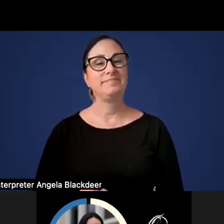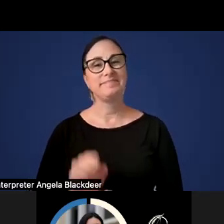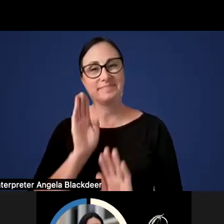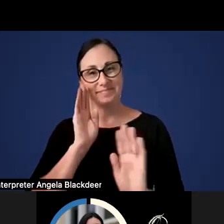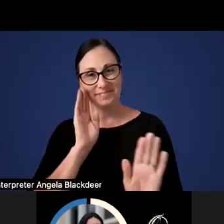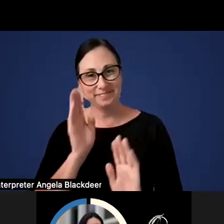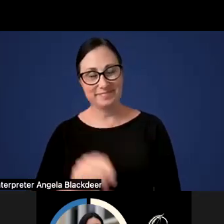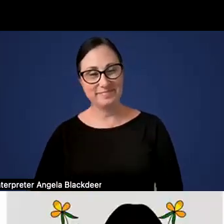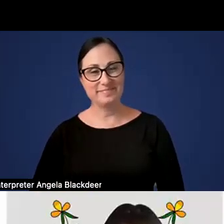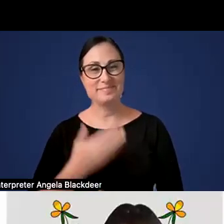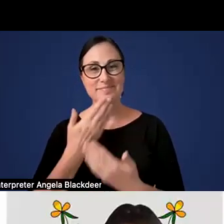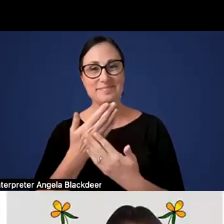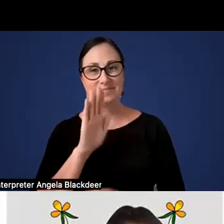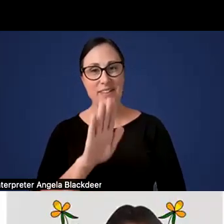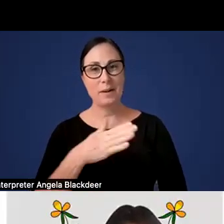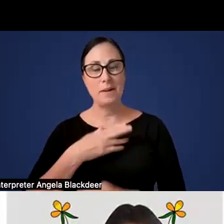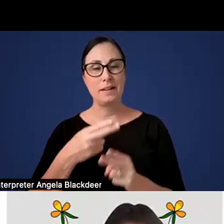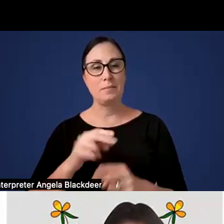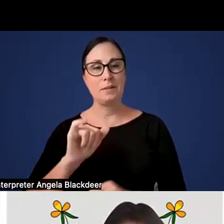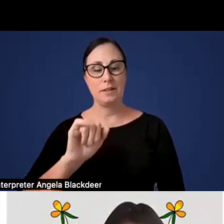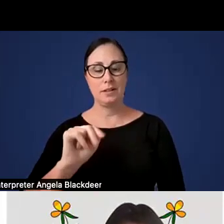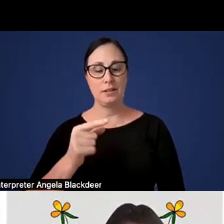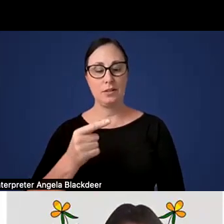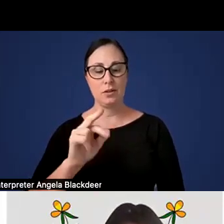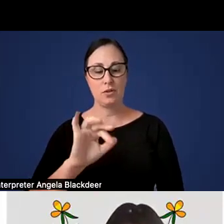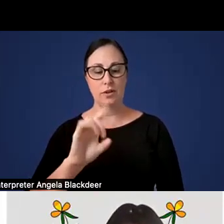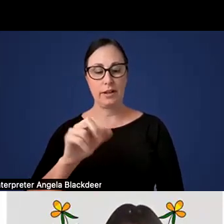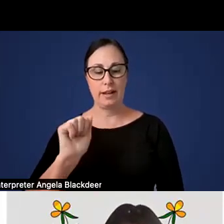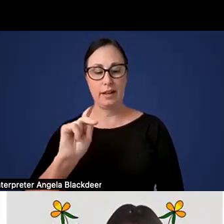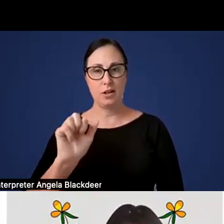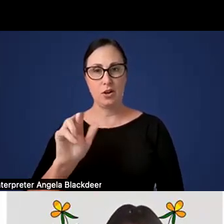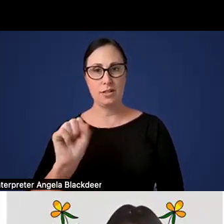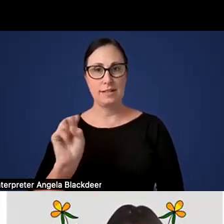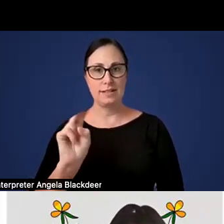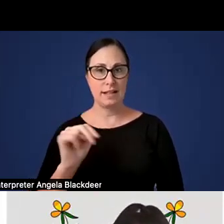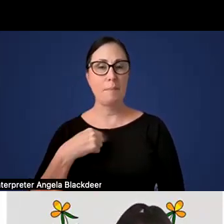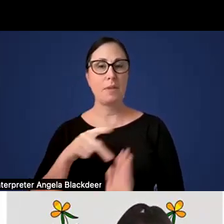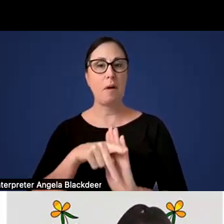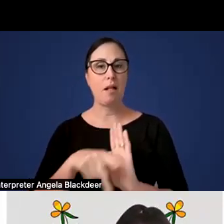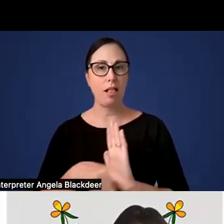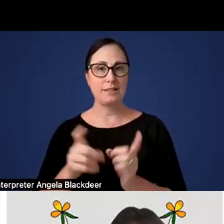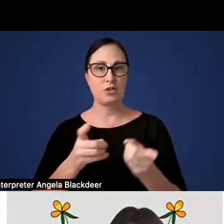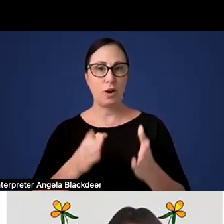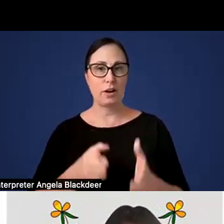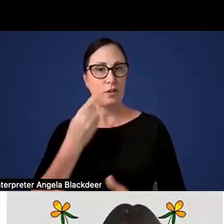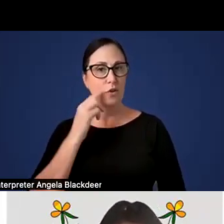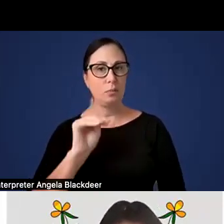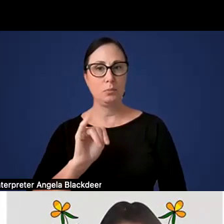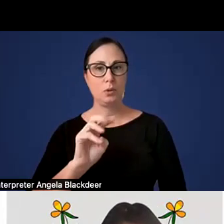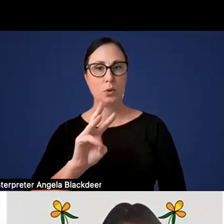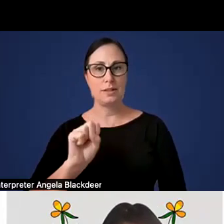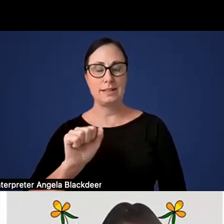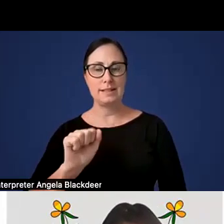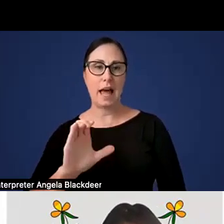Ingrid Anderson. I am the National Policy Director for MUSAC, the Minnesota Indian Women's Sexual